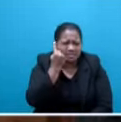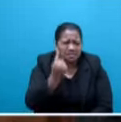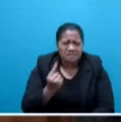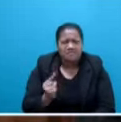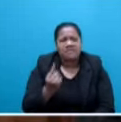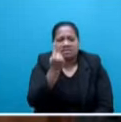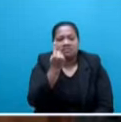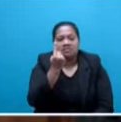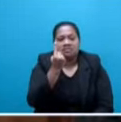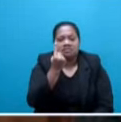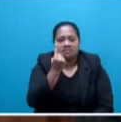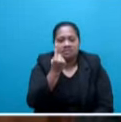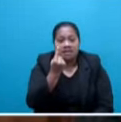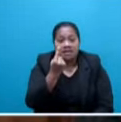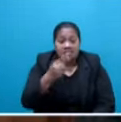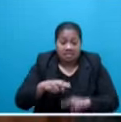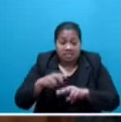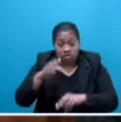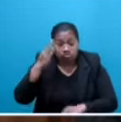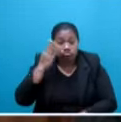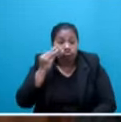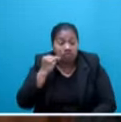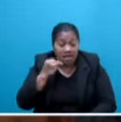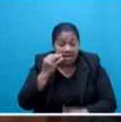will have national sugar policy.